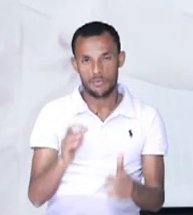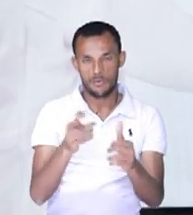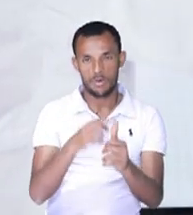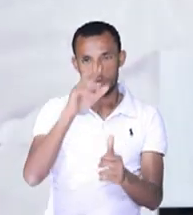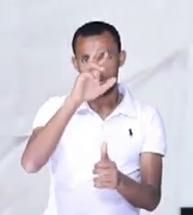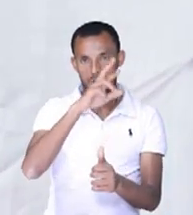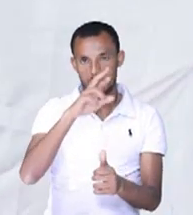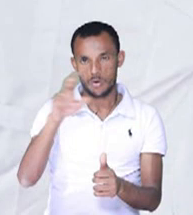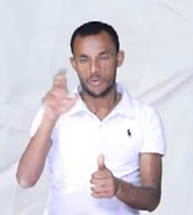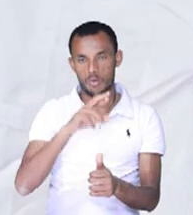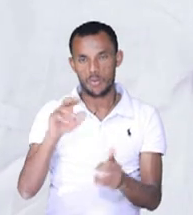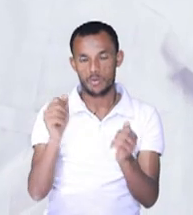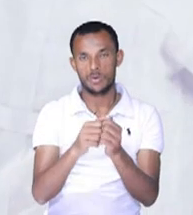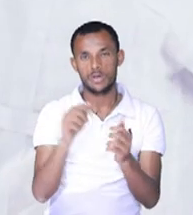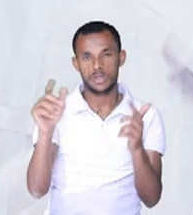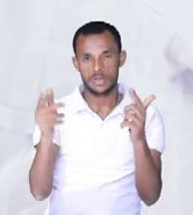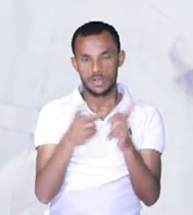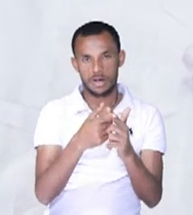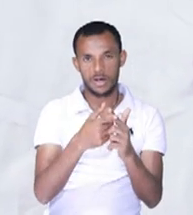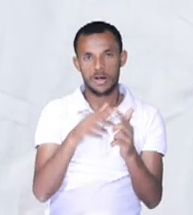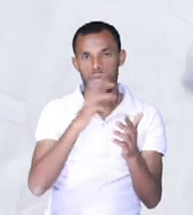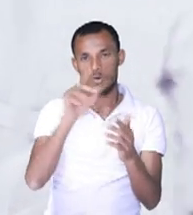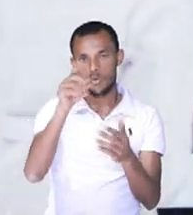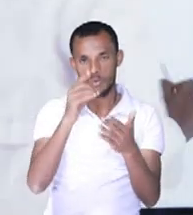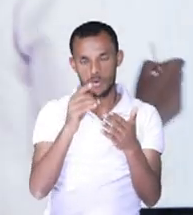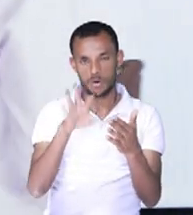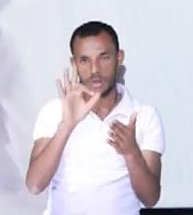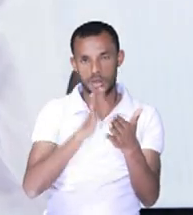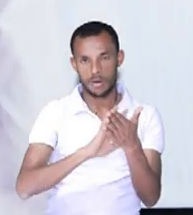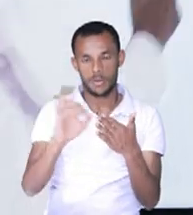First row again with the second column. You will get another number here.